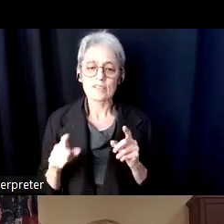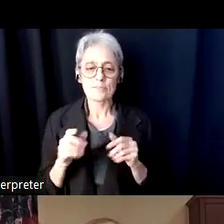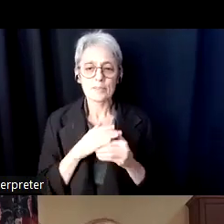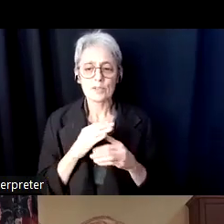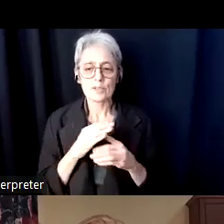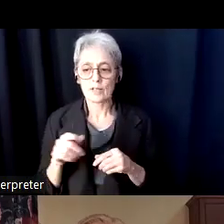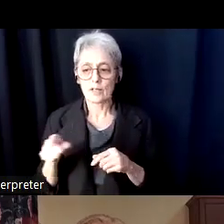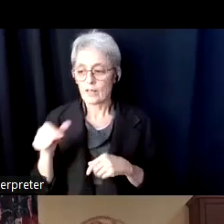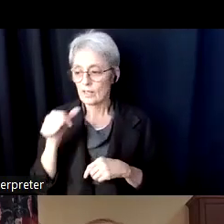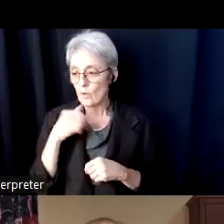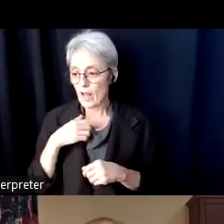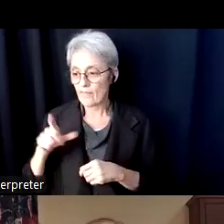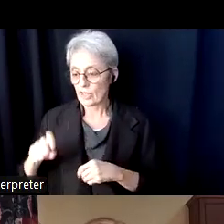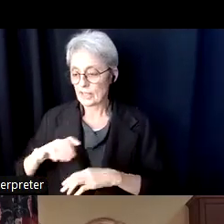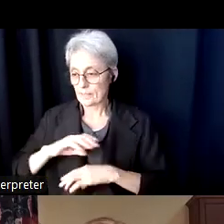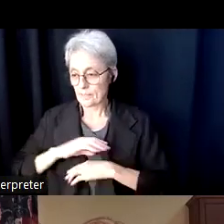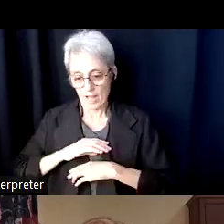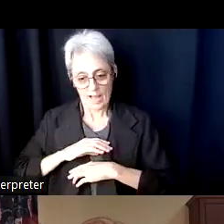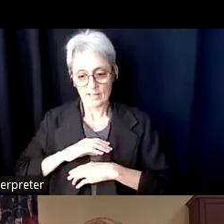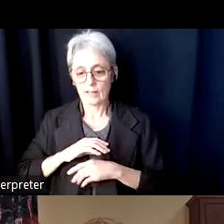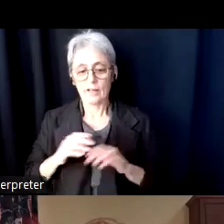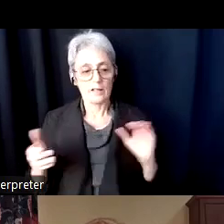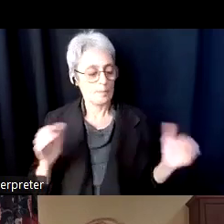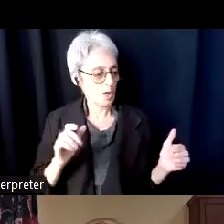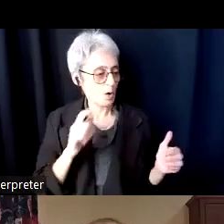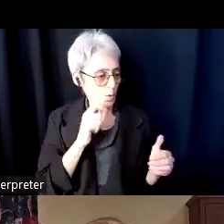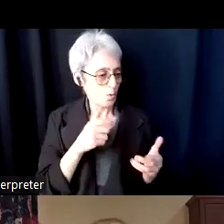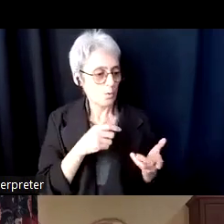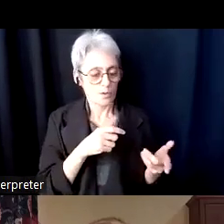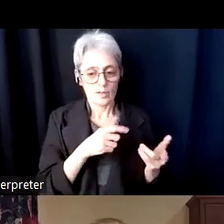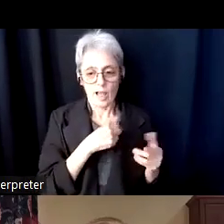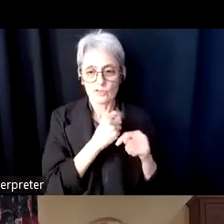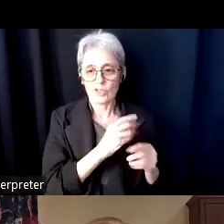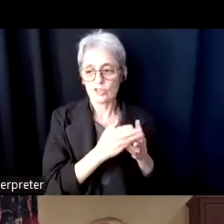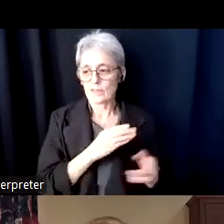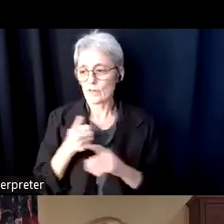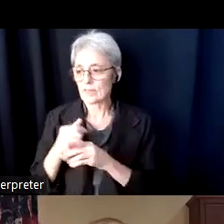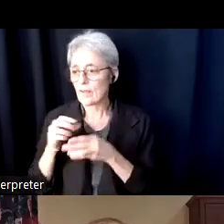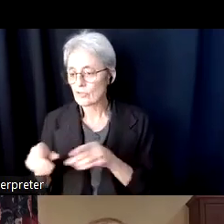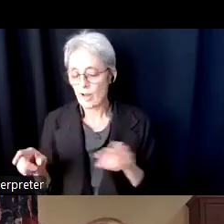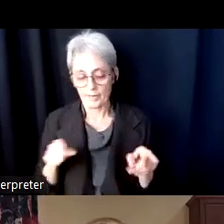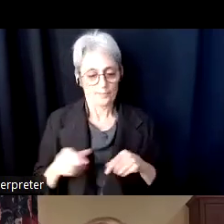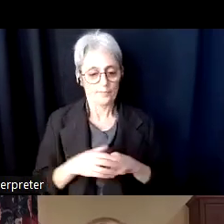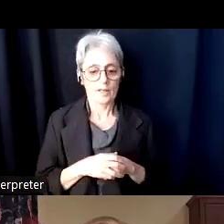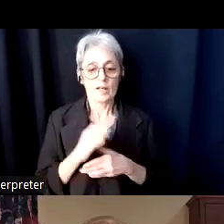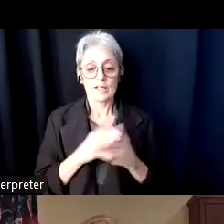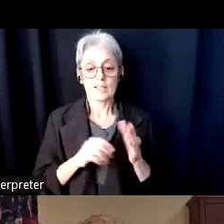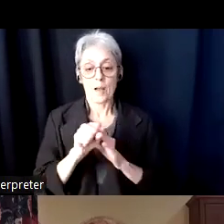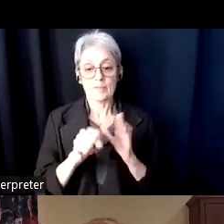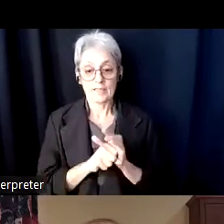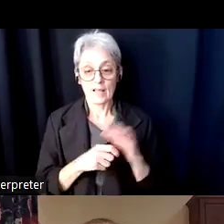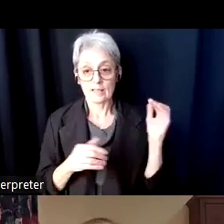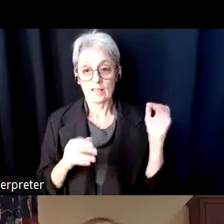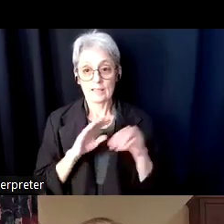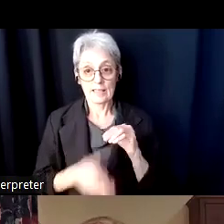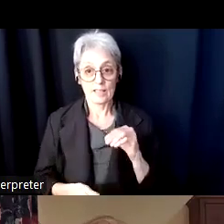who self-direct and people using traditional services. And then also understanding some of those states that had a decrease in enrollment. What